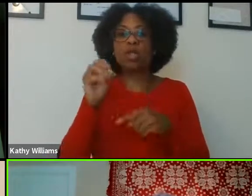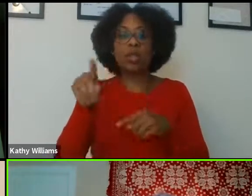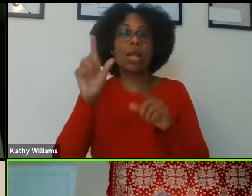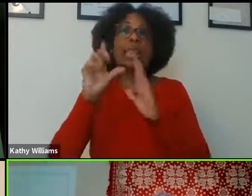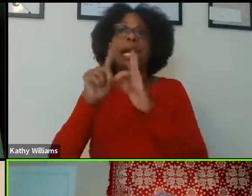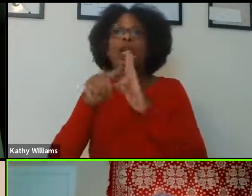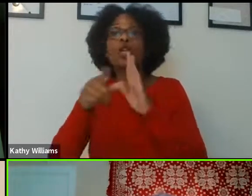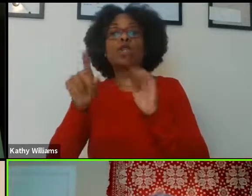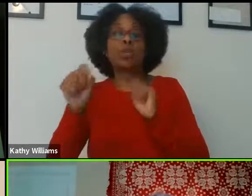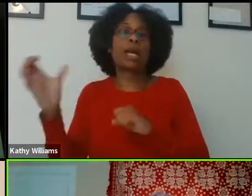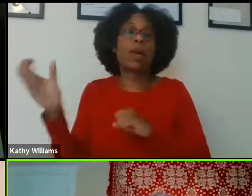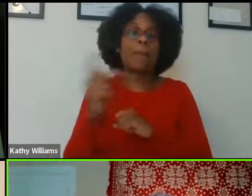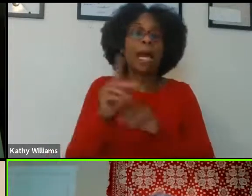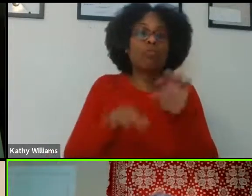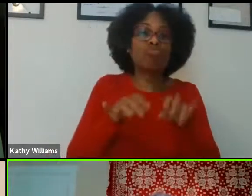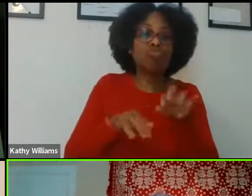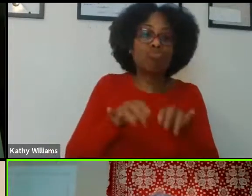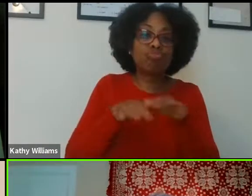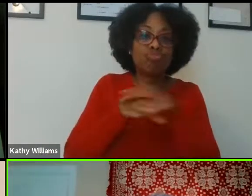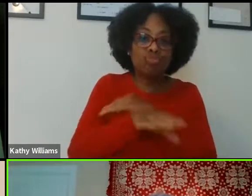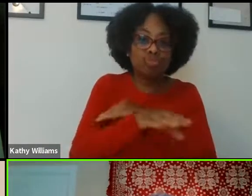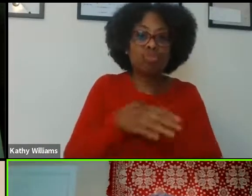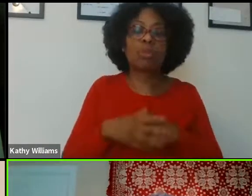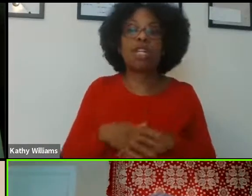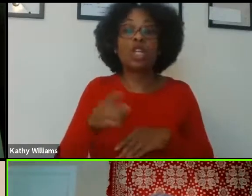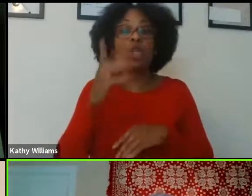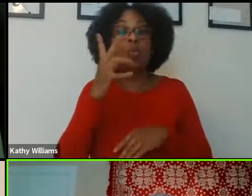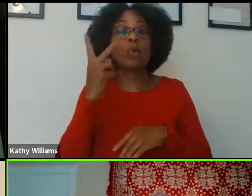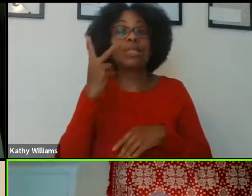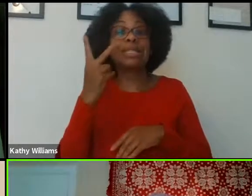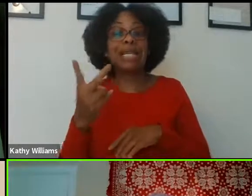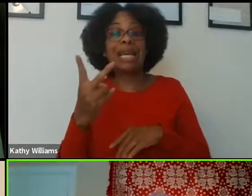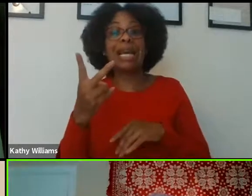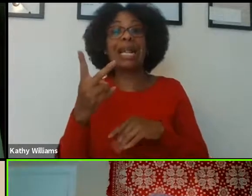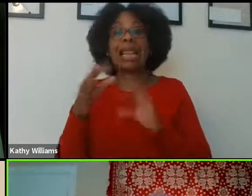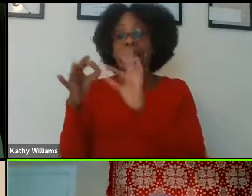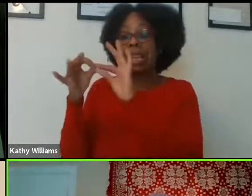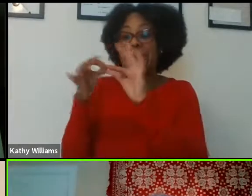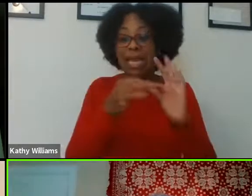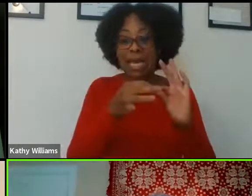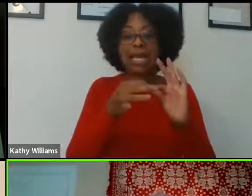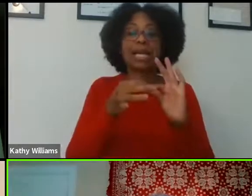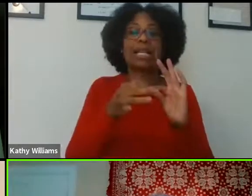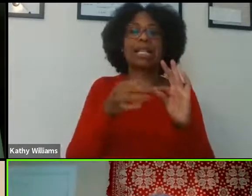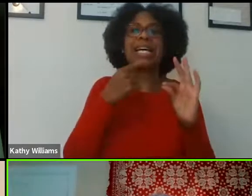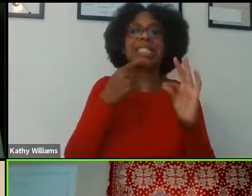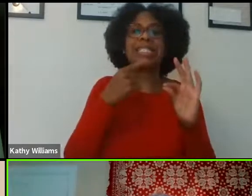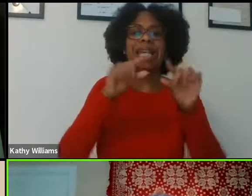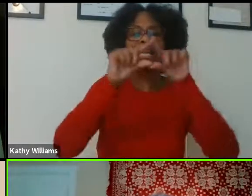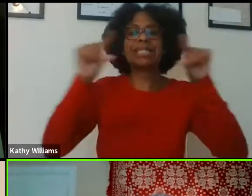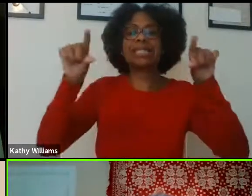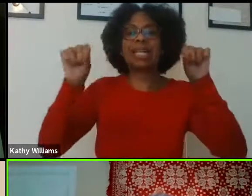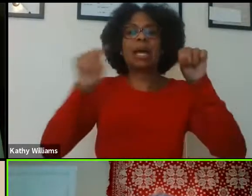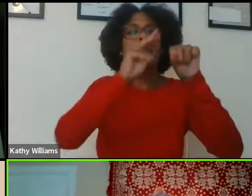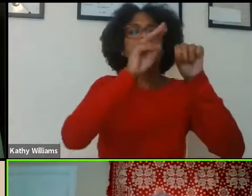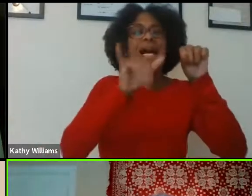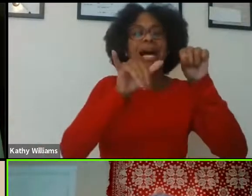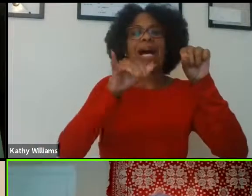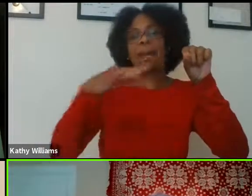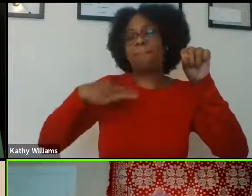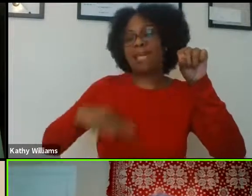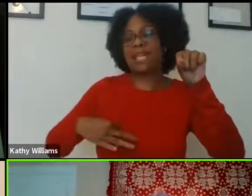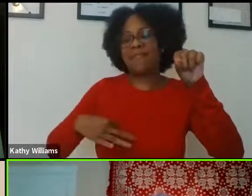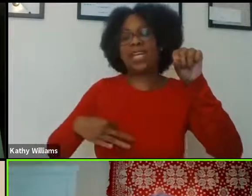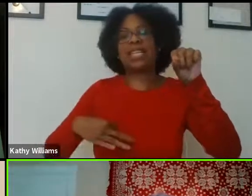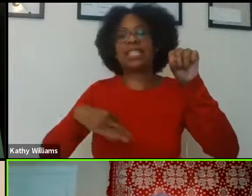you're in your account, you'll see a link or a tab to My Benefit Statement. And that